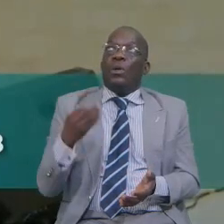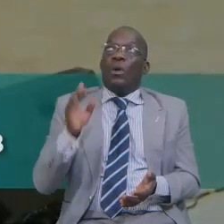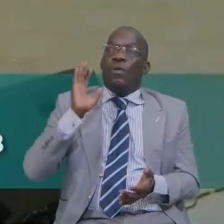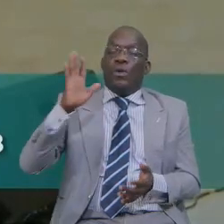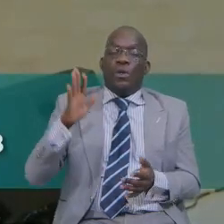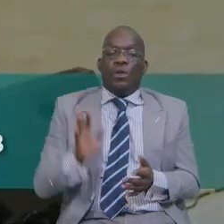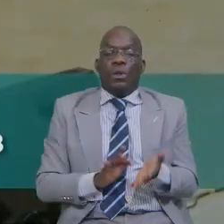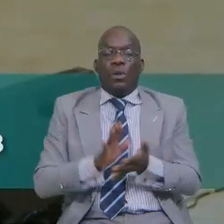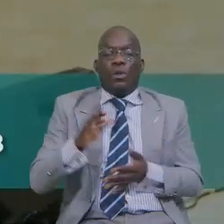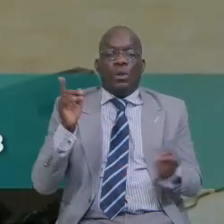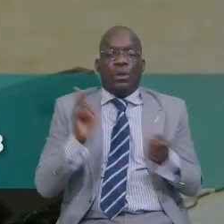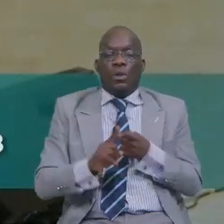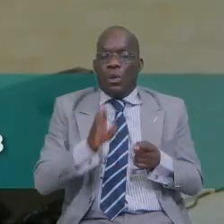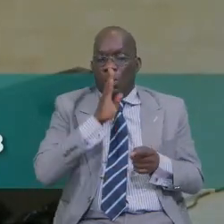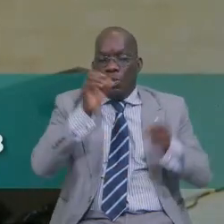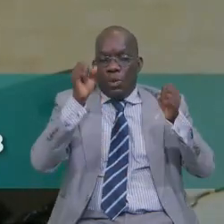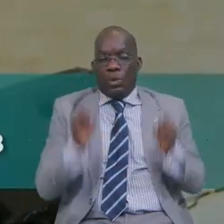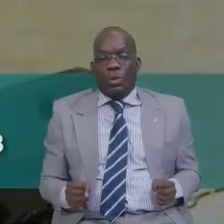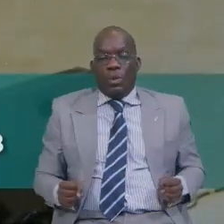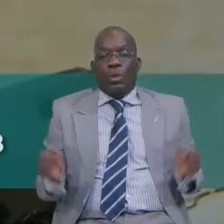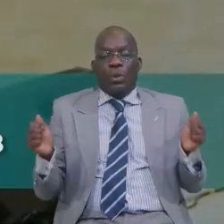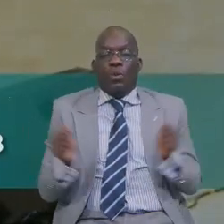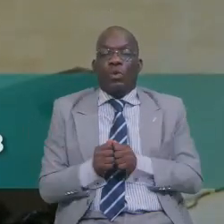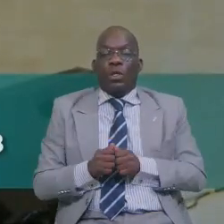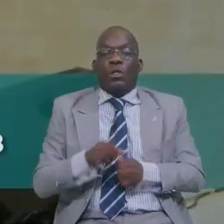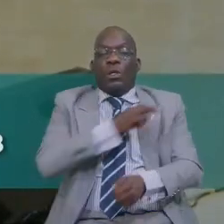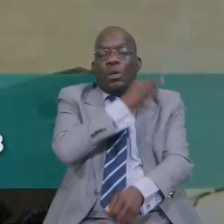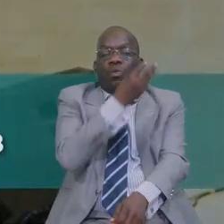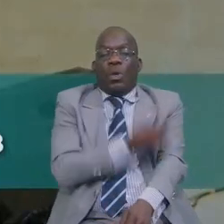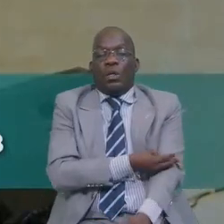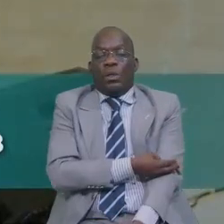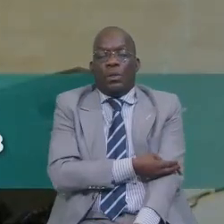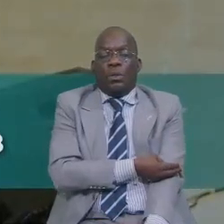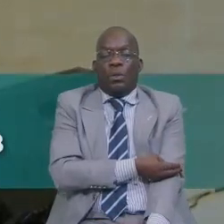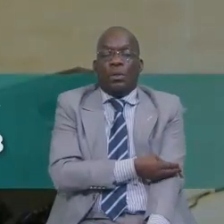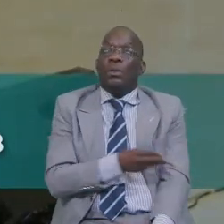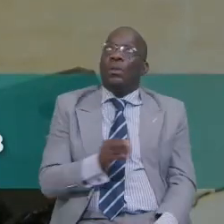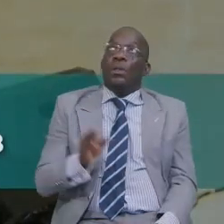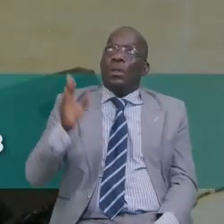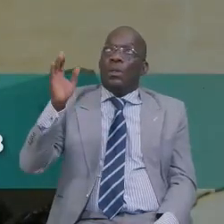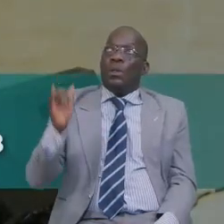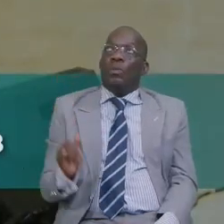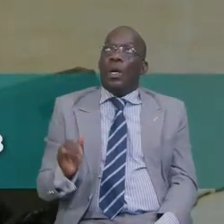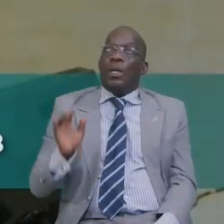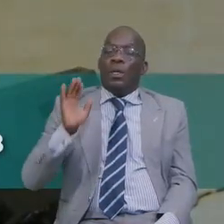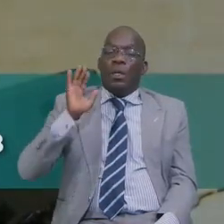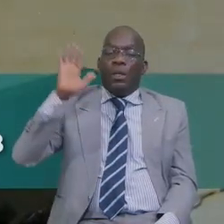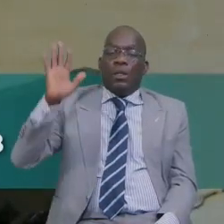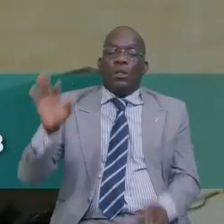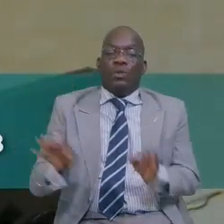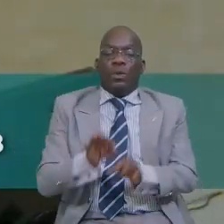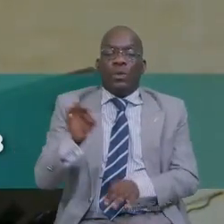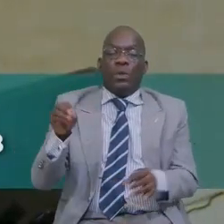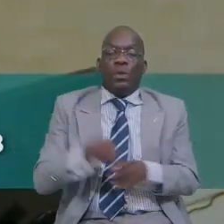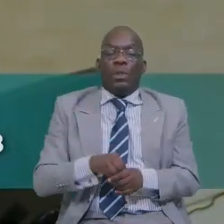be strengthened with might by his spirit in the